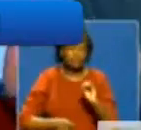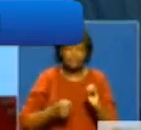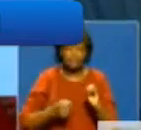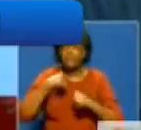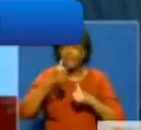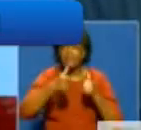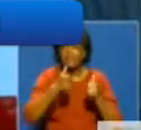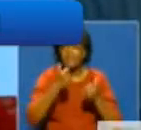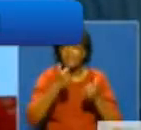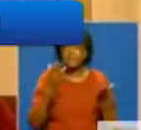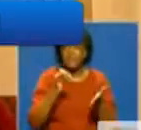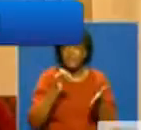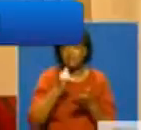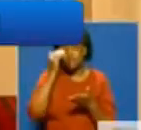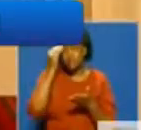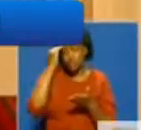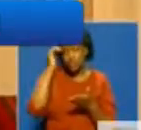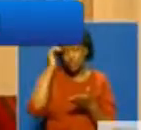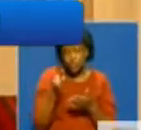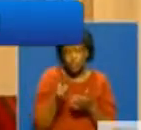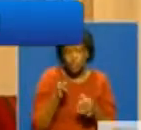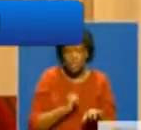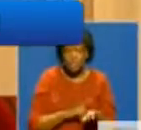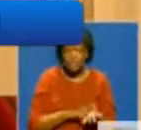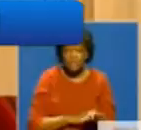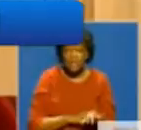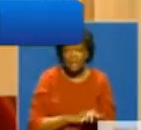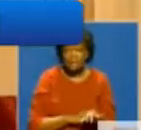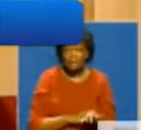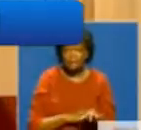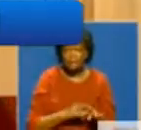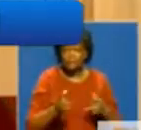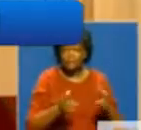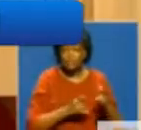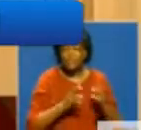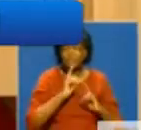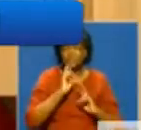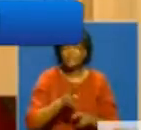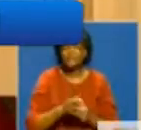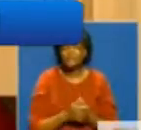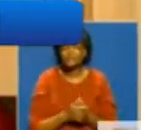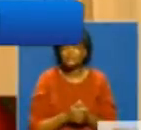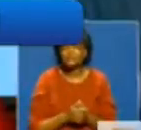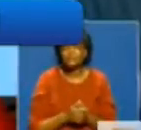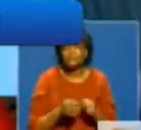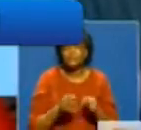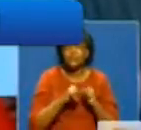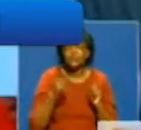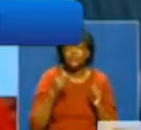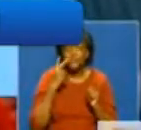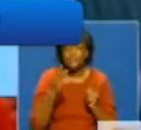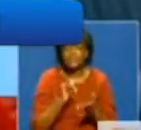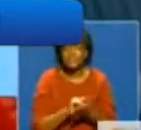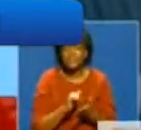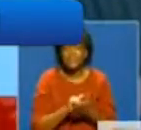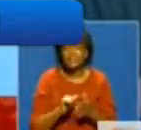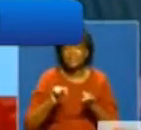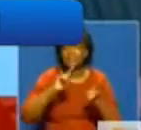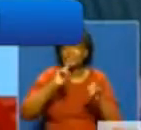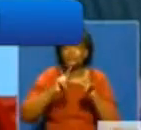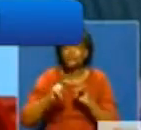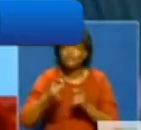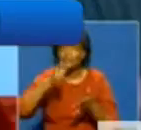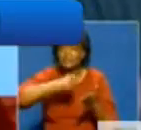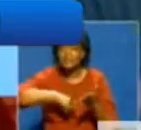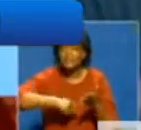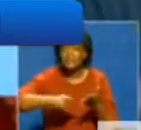unique identifiers. And when my Lord then consider that report, you will see that the question of signatures was